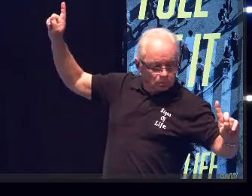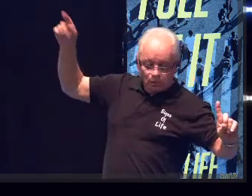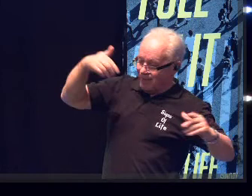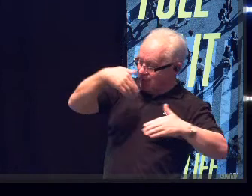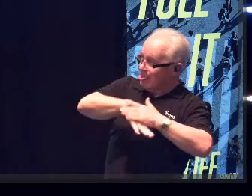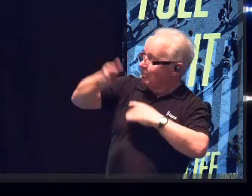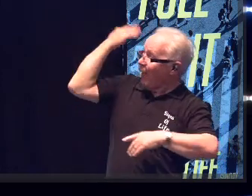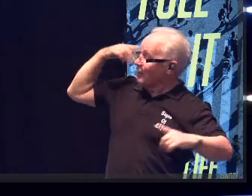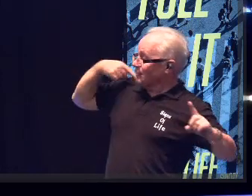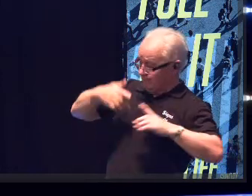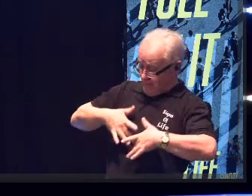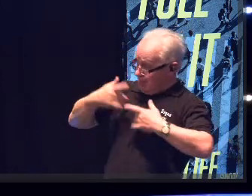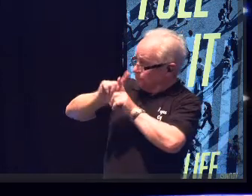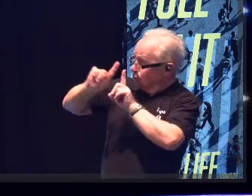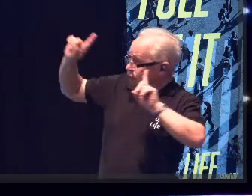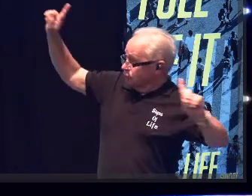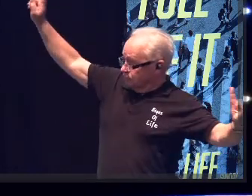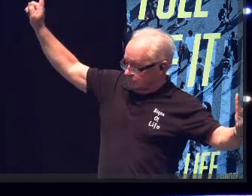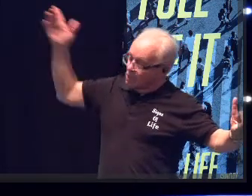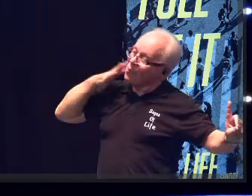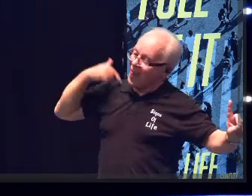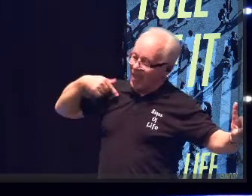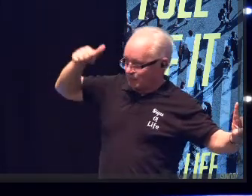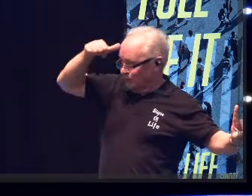the more we will appreciate his forgiveness.